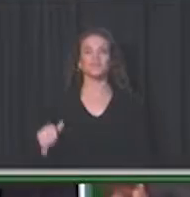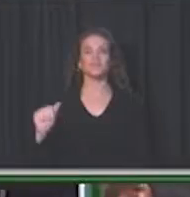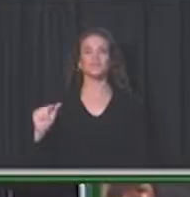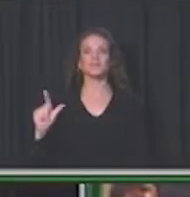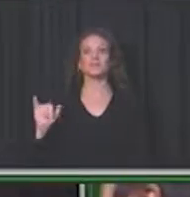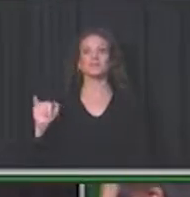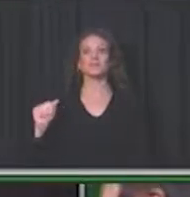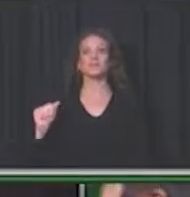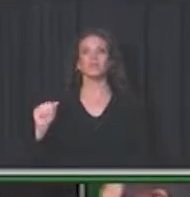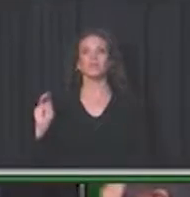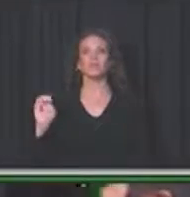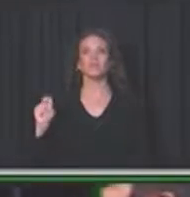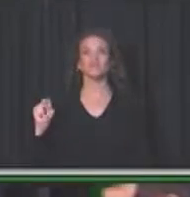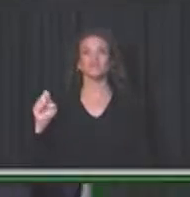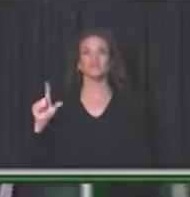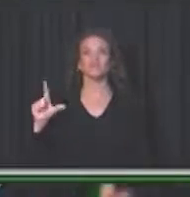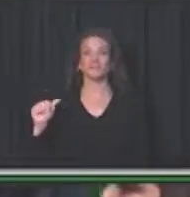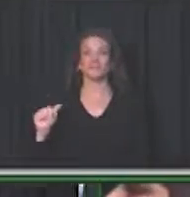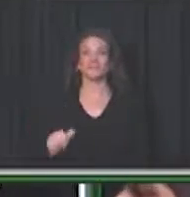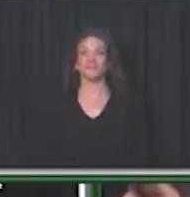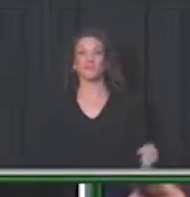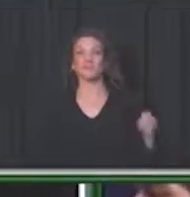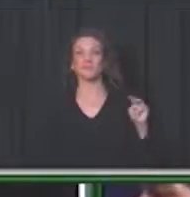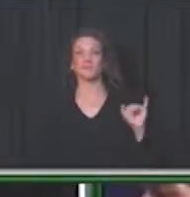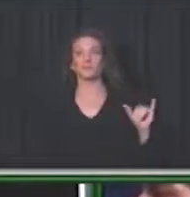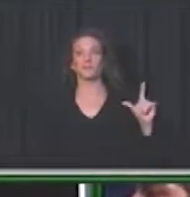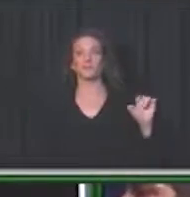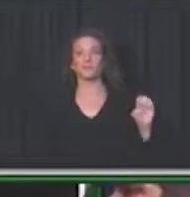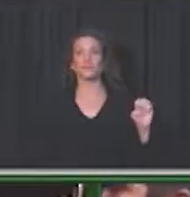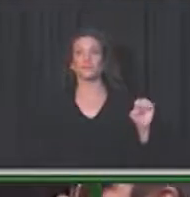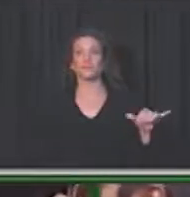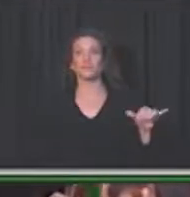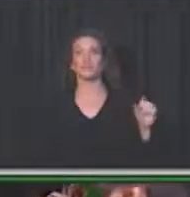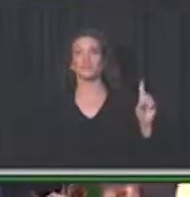Alexio Montana. Marley Dawson.